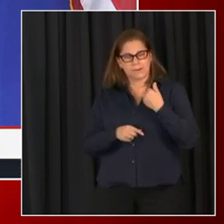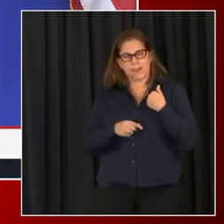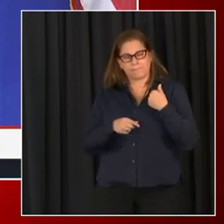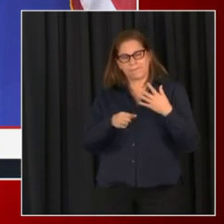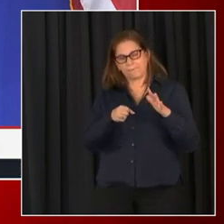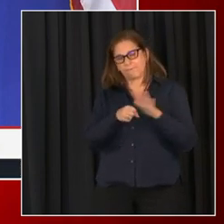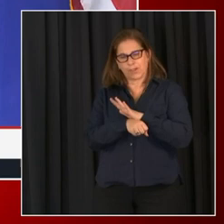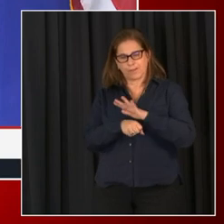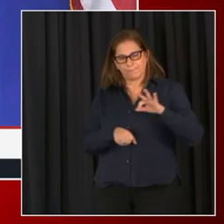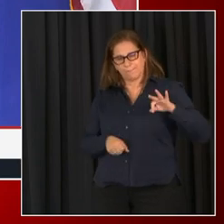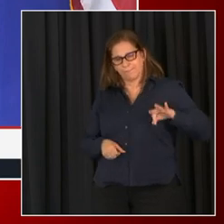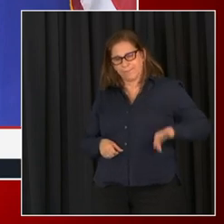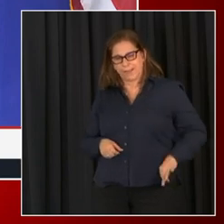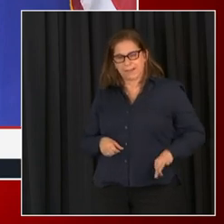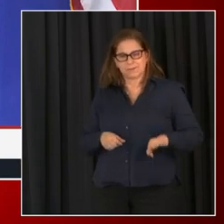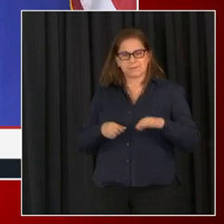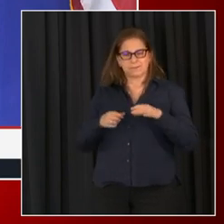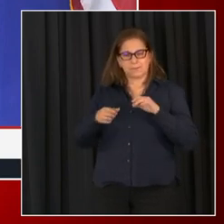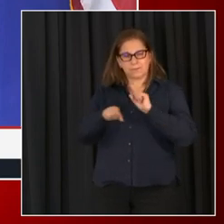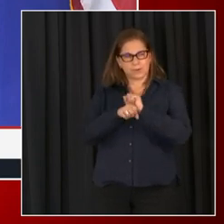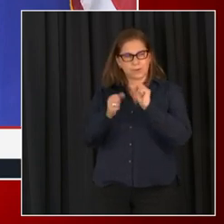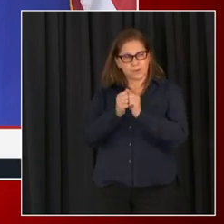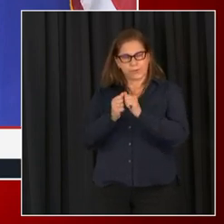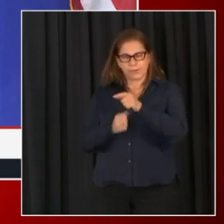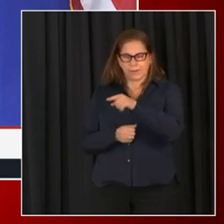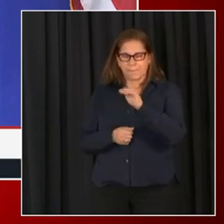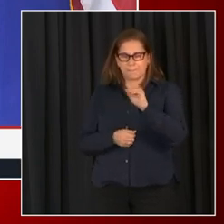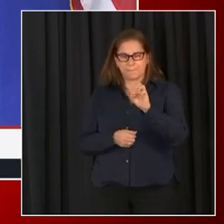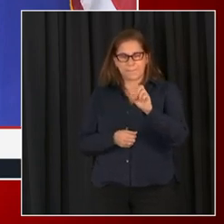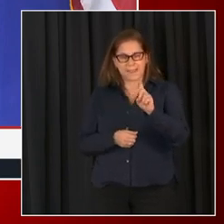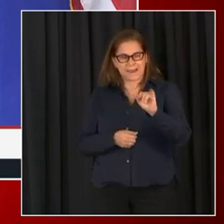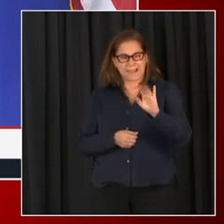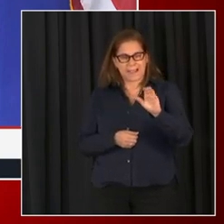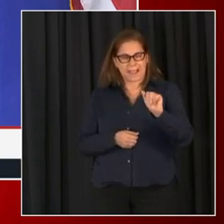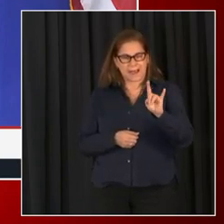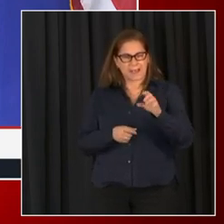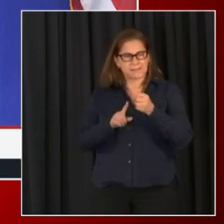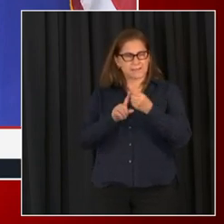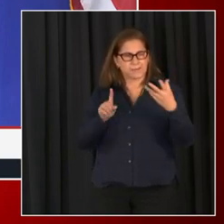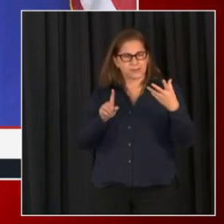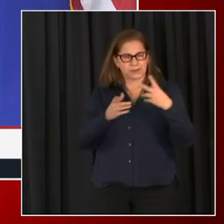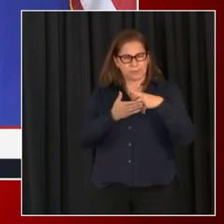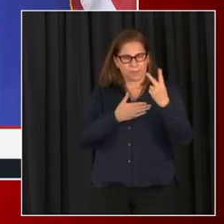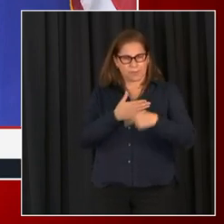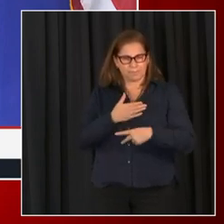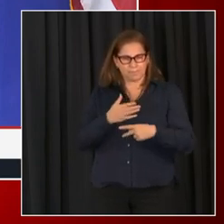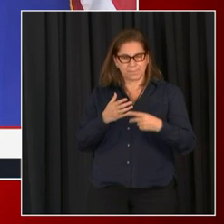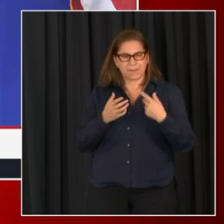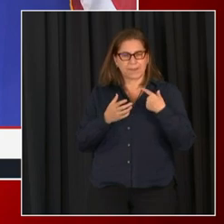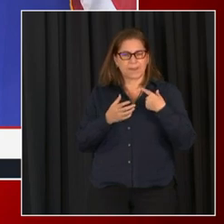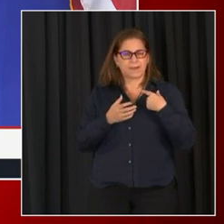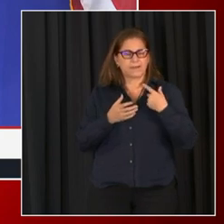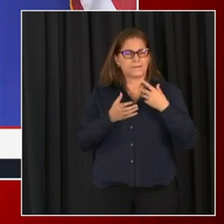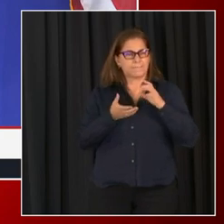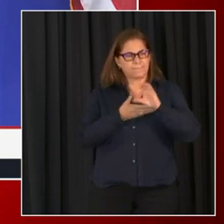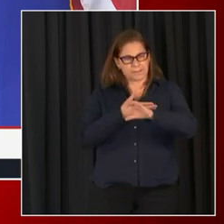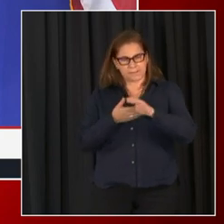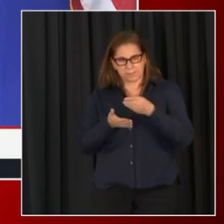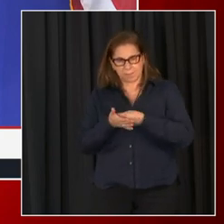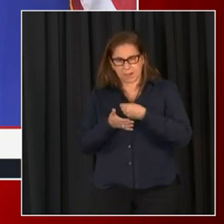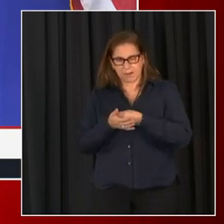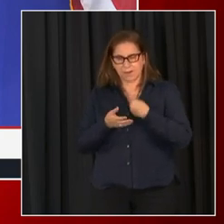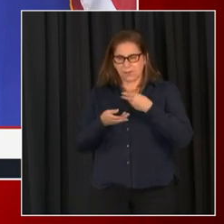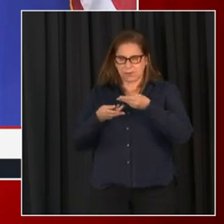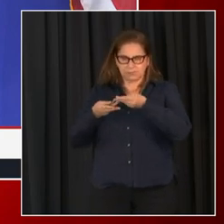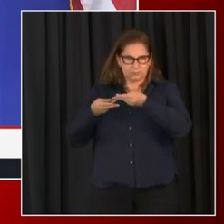expansion and allow us to invest the dollars that we were spending because we had a compassionate commitment to ensuring